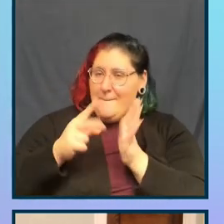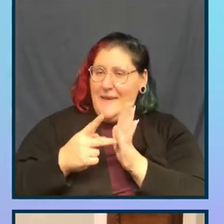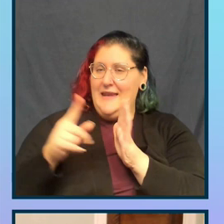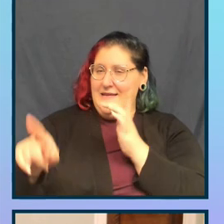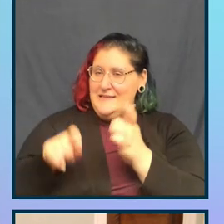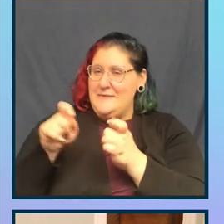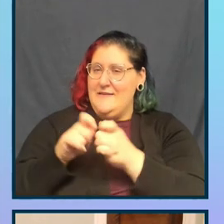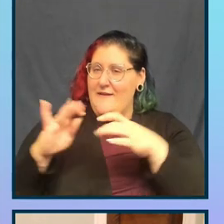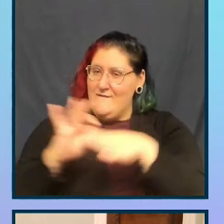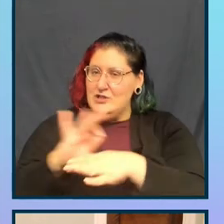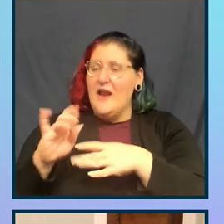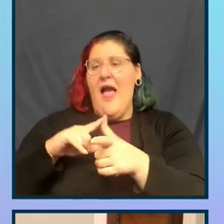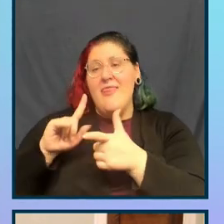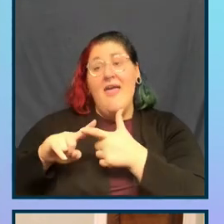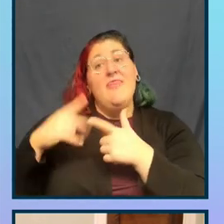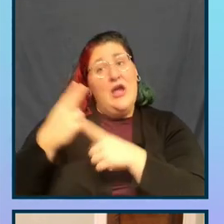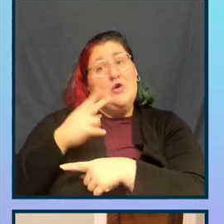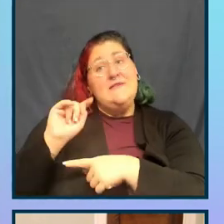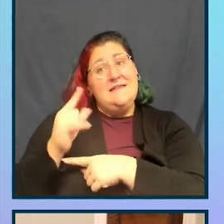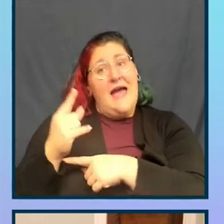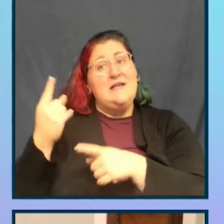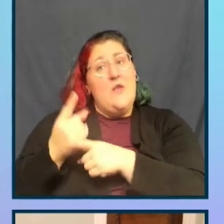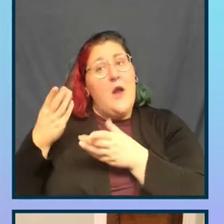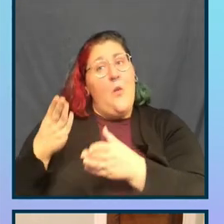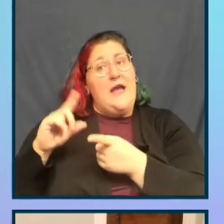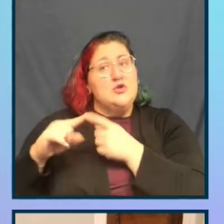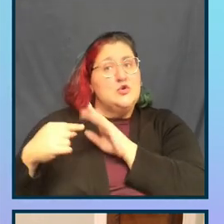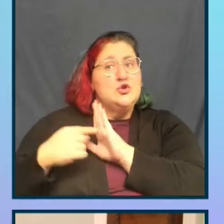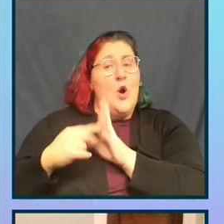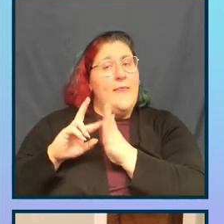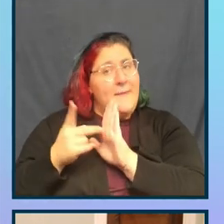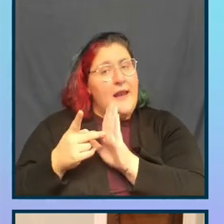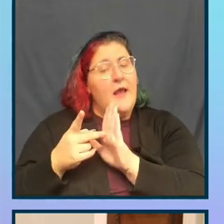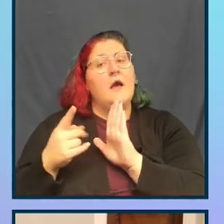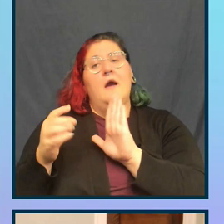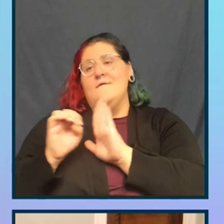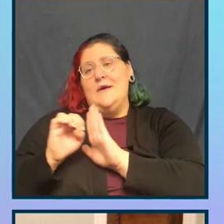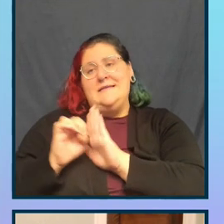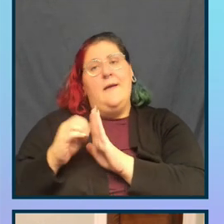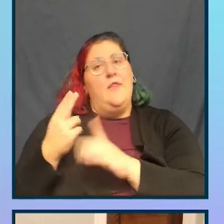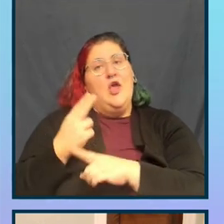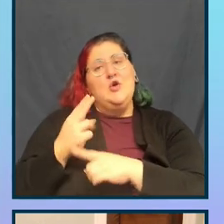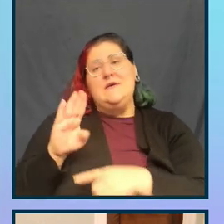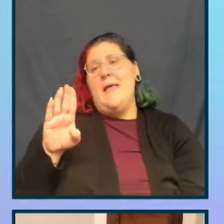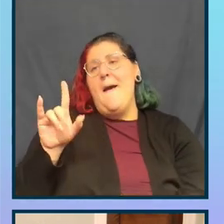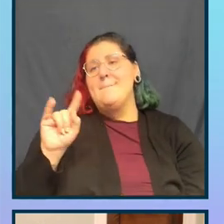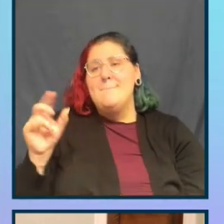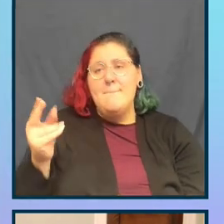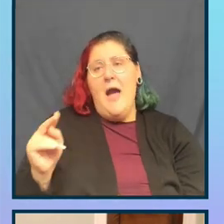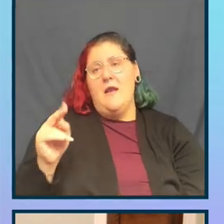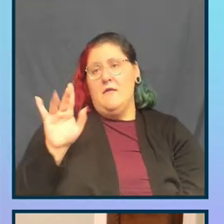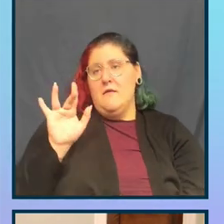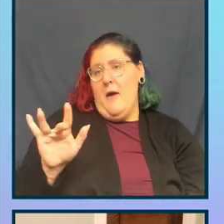to convey that meaning. For example, they use a button tag when it's proper to use a button tag. They use a link tag